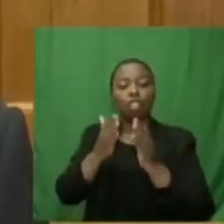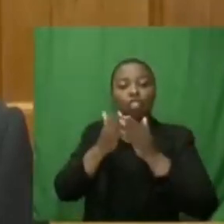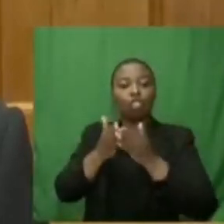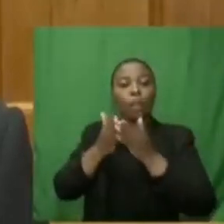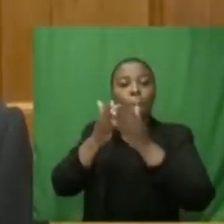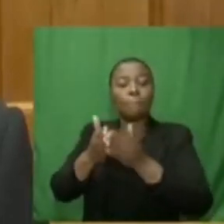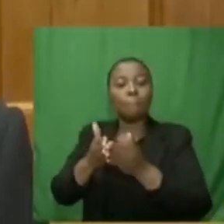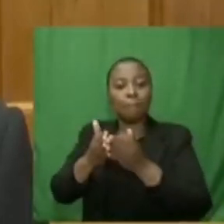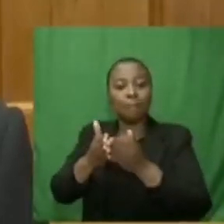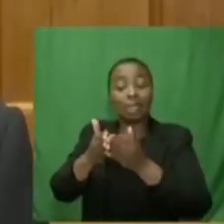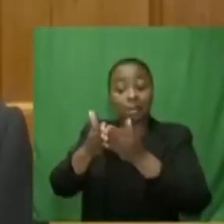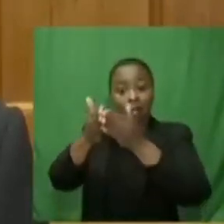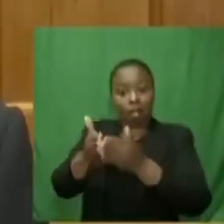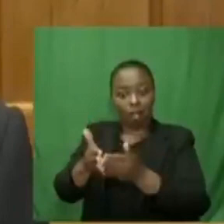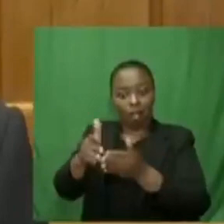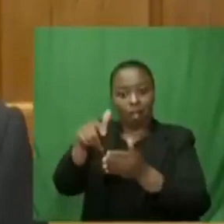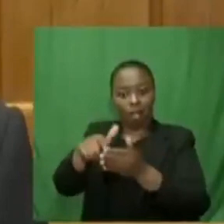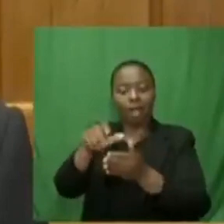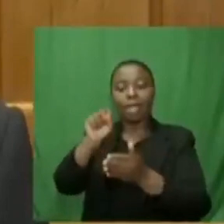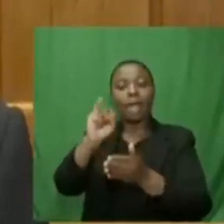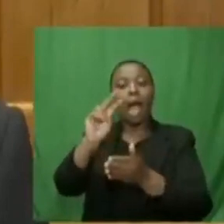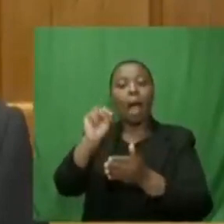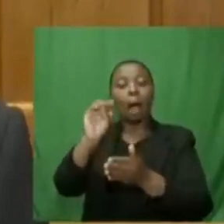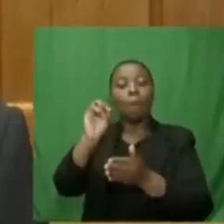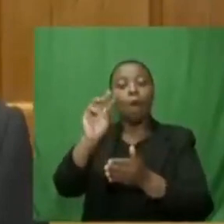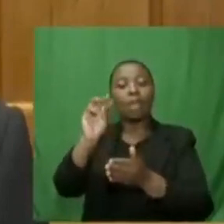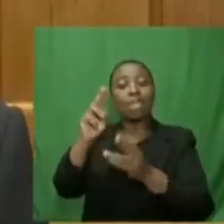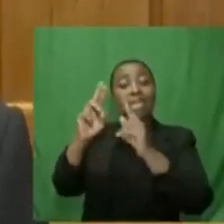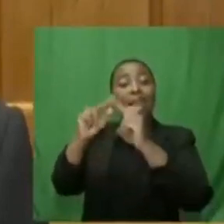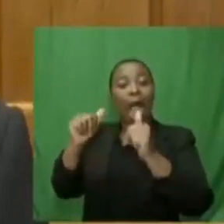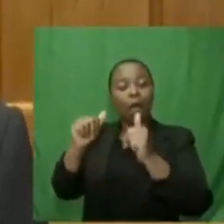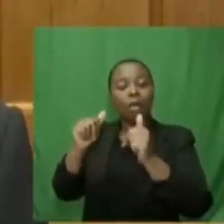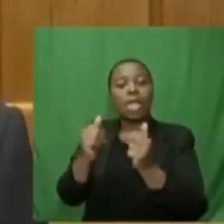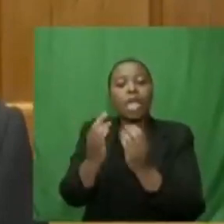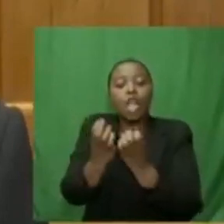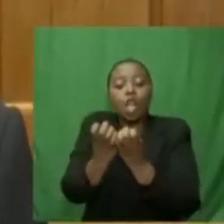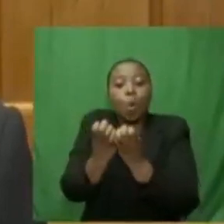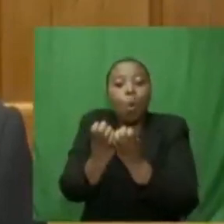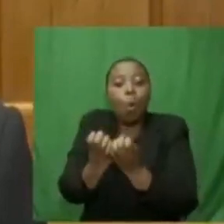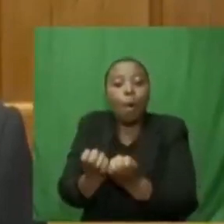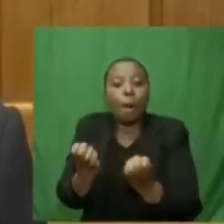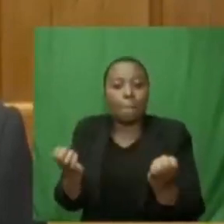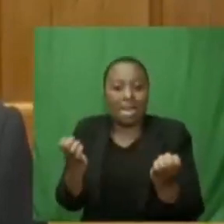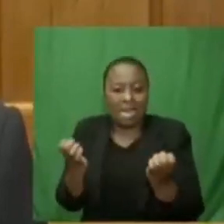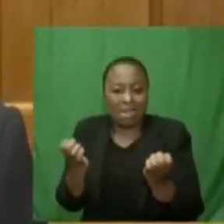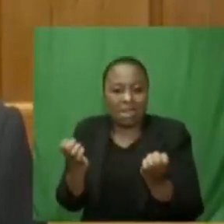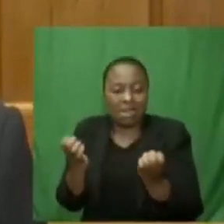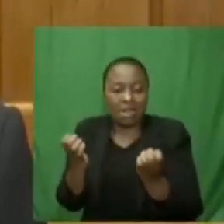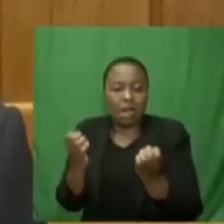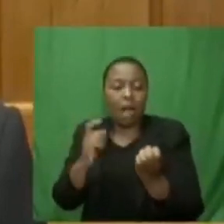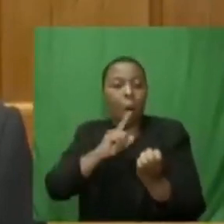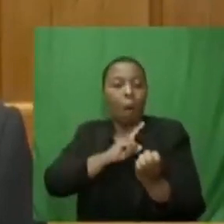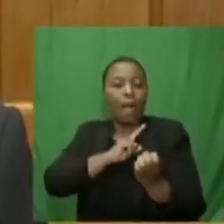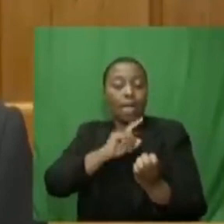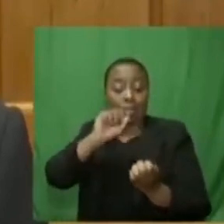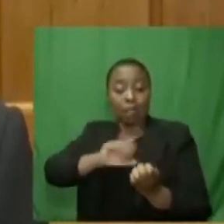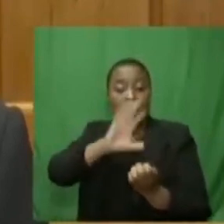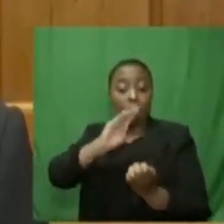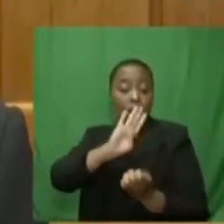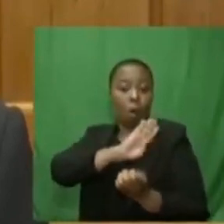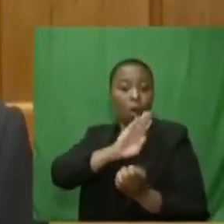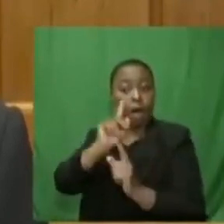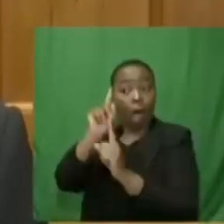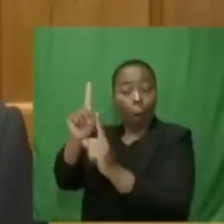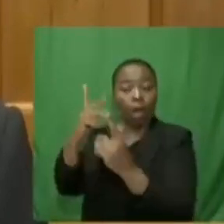Simonstown to deliver equipment that had been ordered for the South African National Defence Force